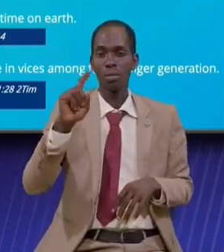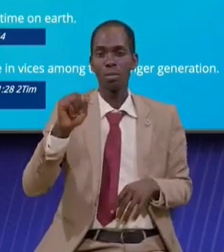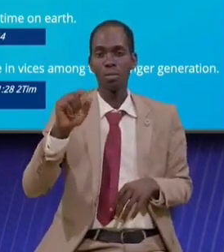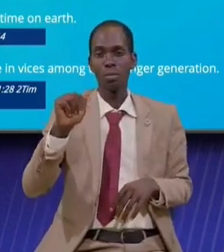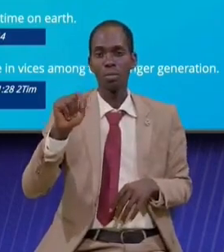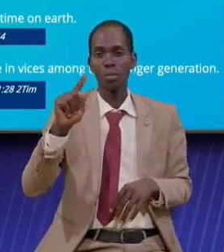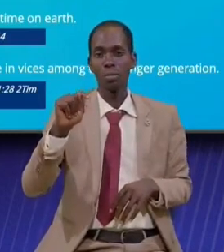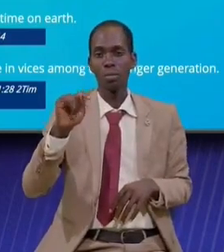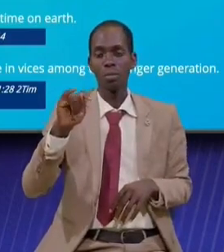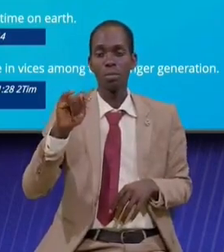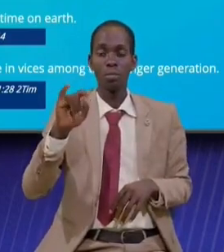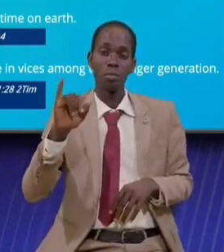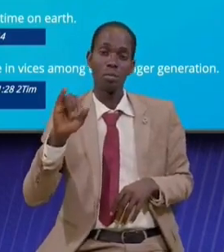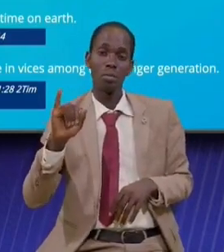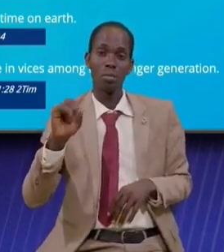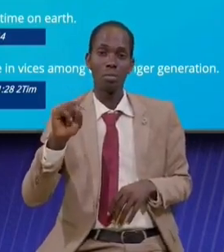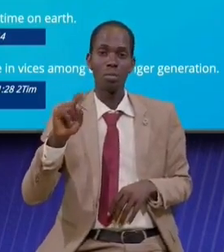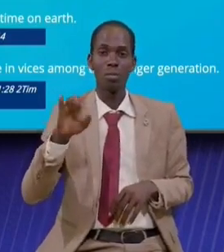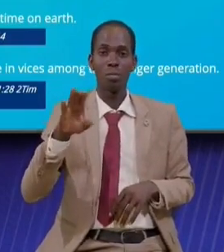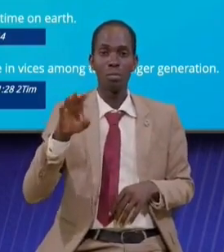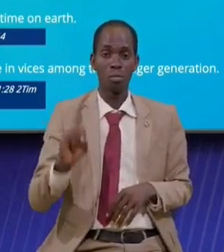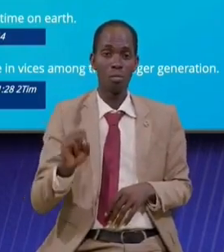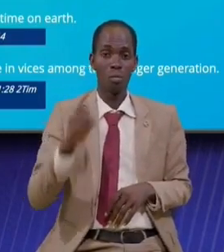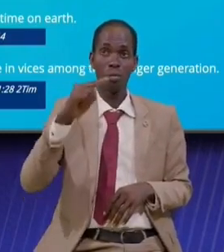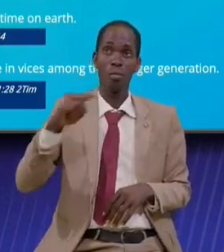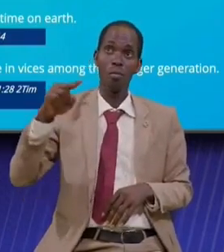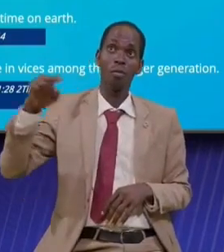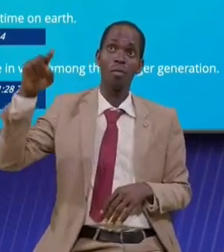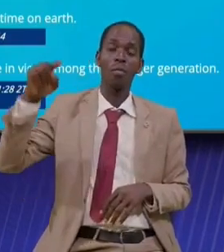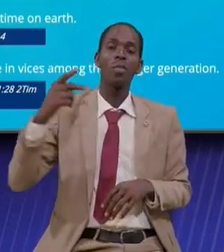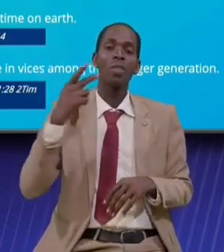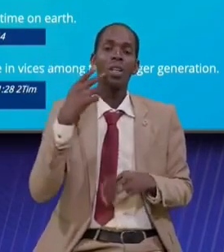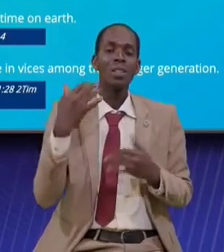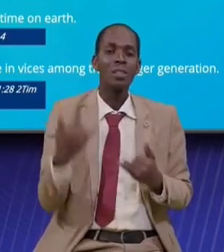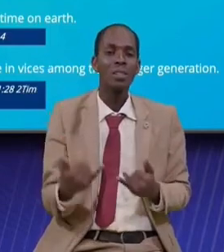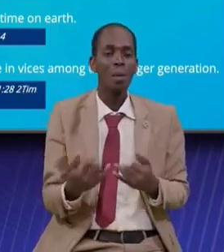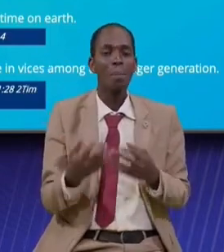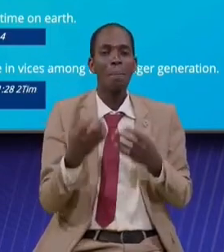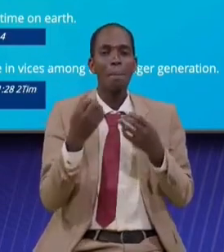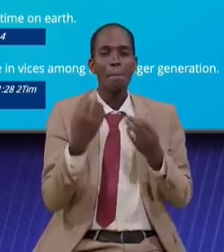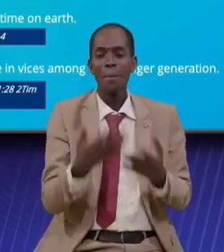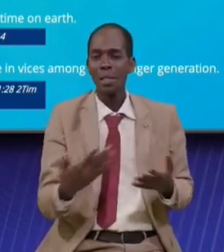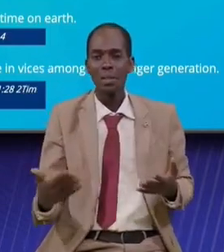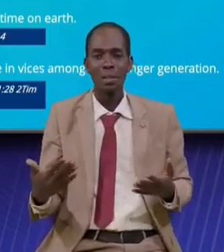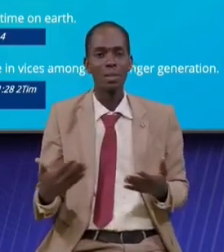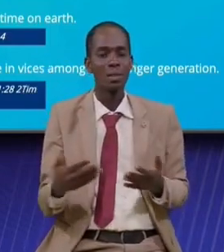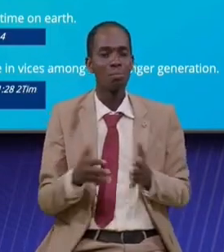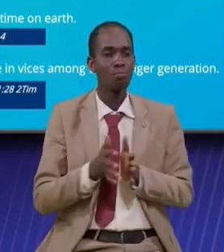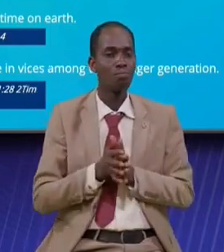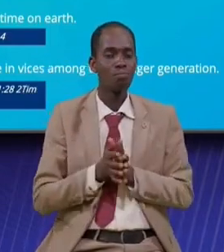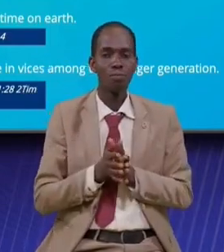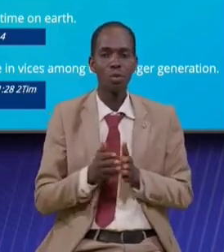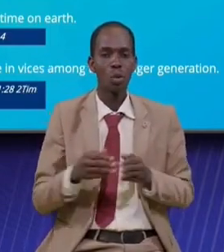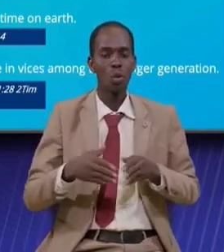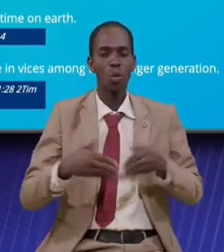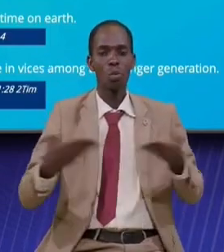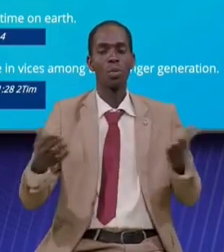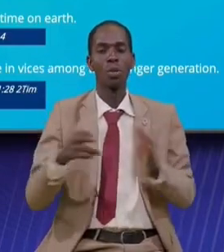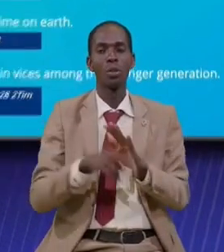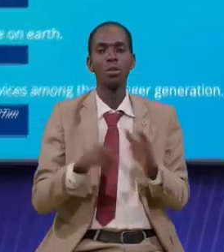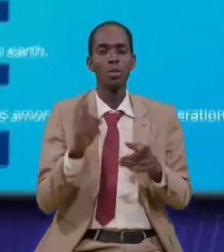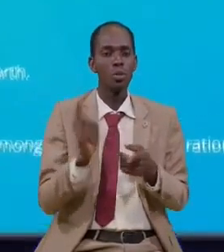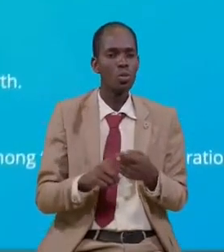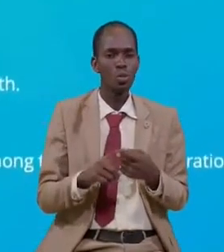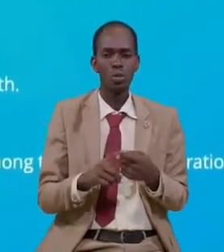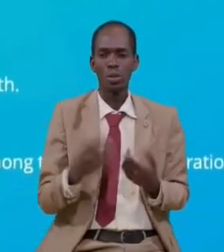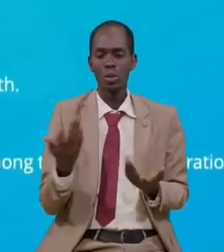now, a lot of exposure to pornographic images in our world today.